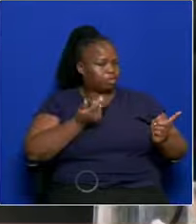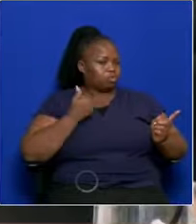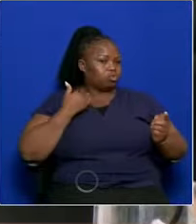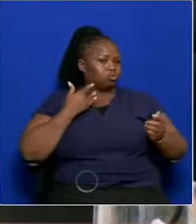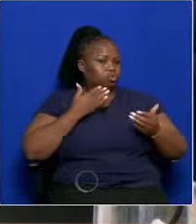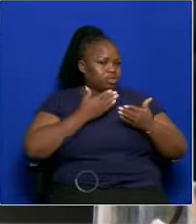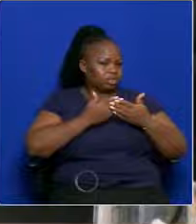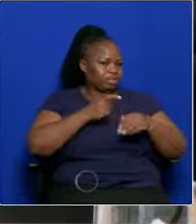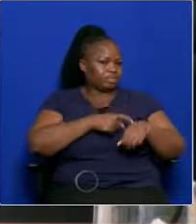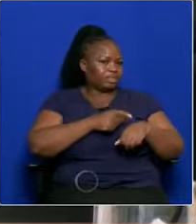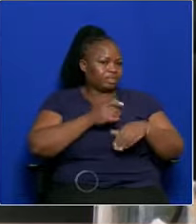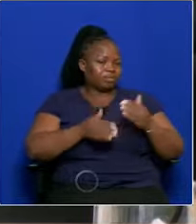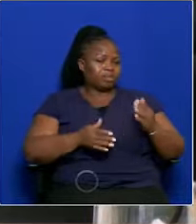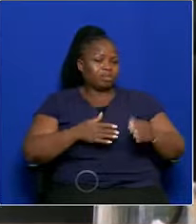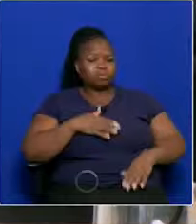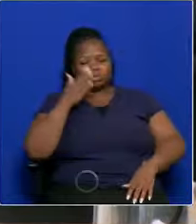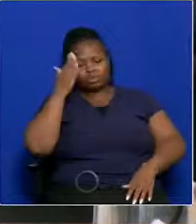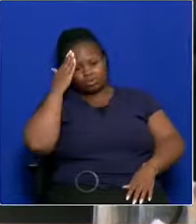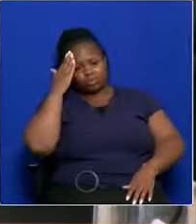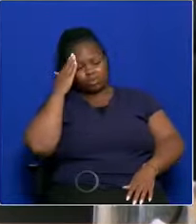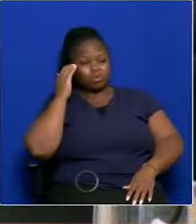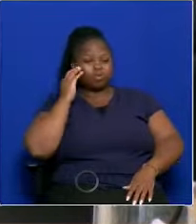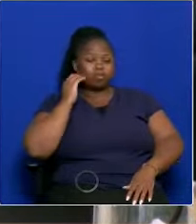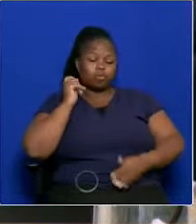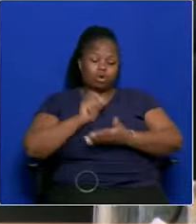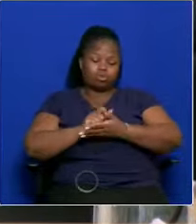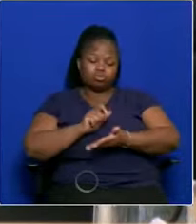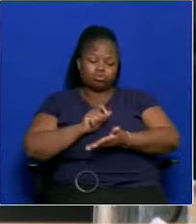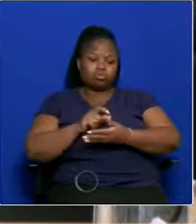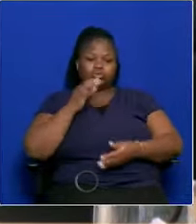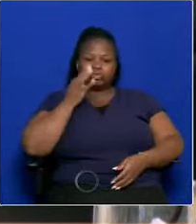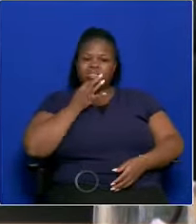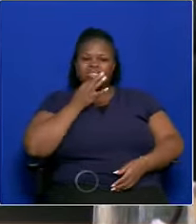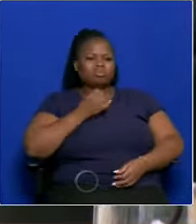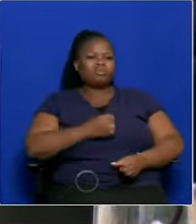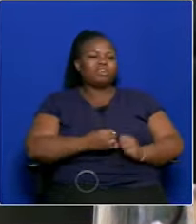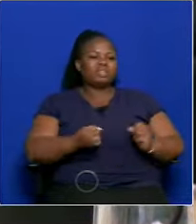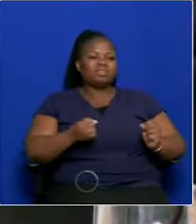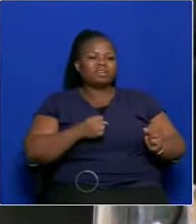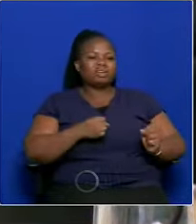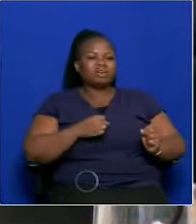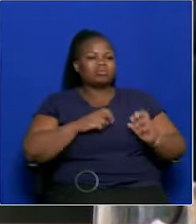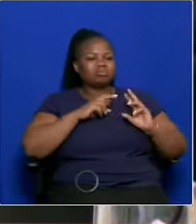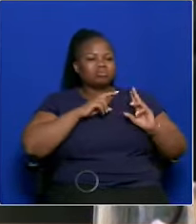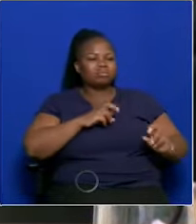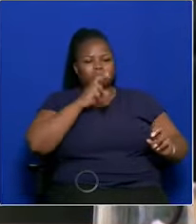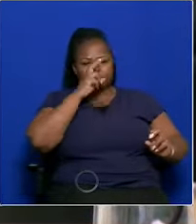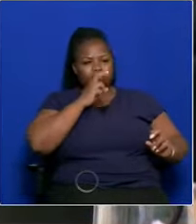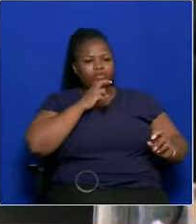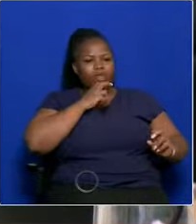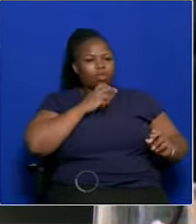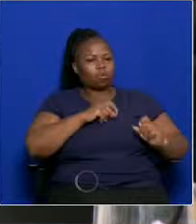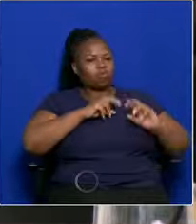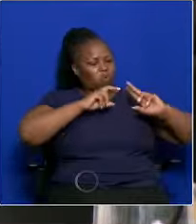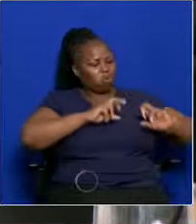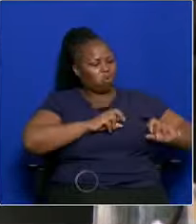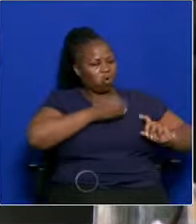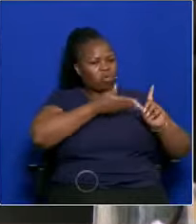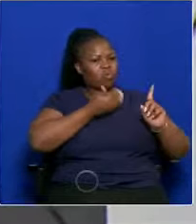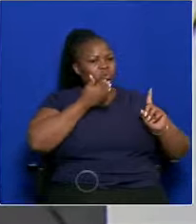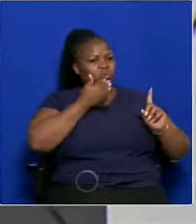know, General, from your statement that you had never profiled him or run any kind of check on him.